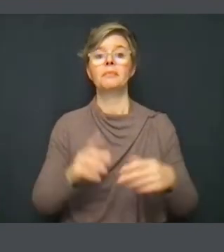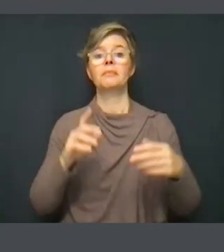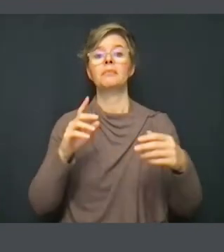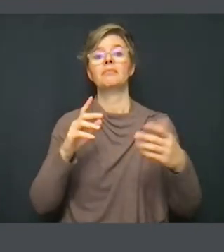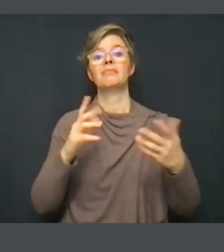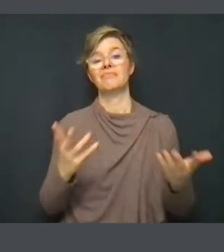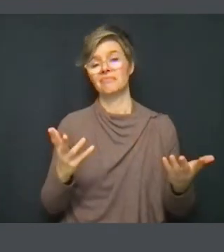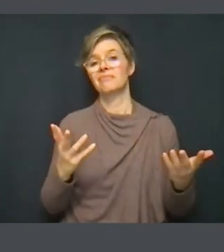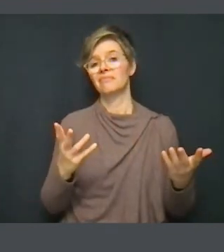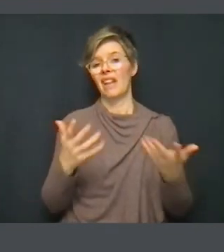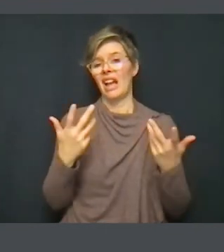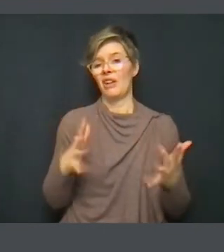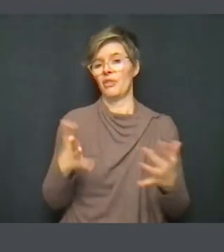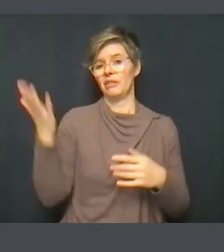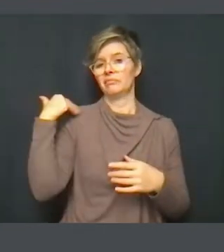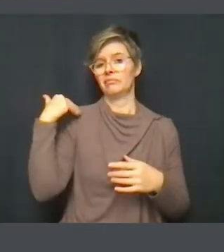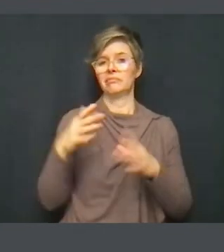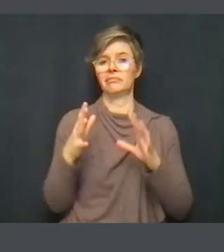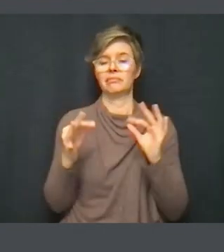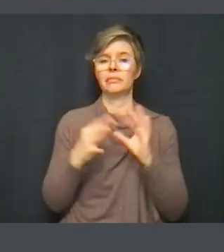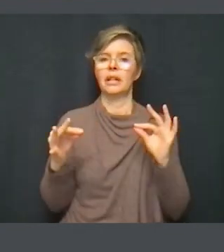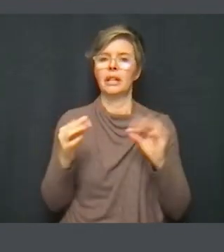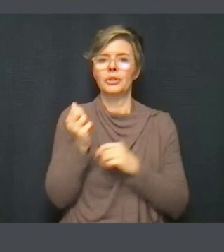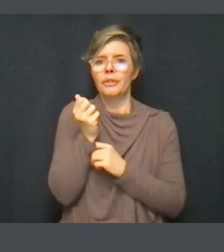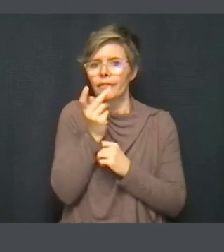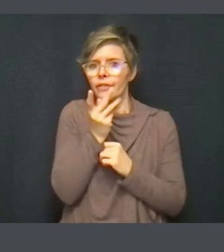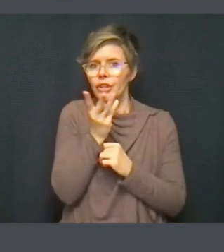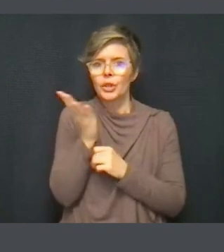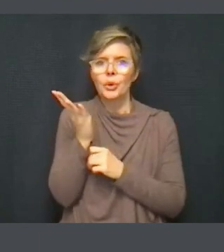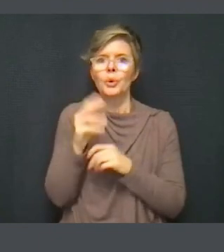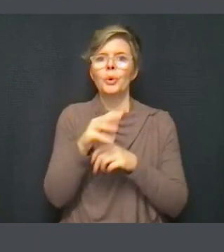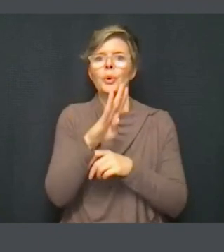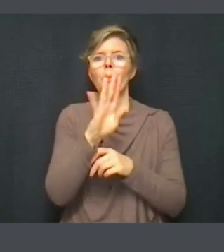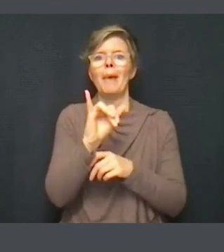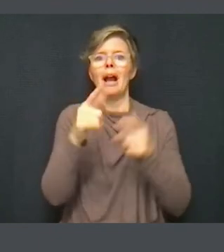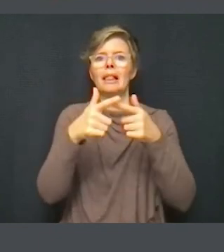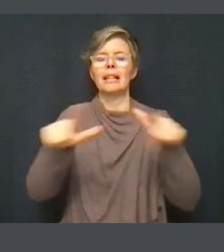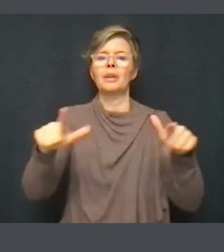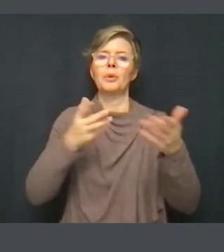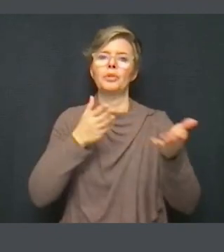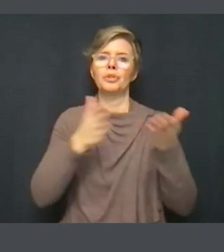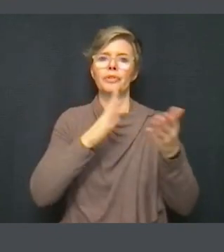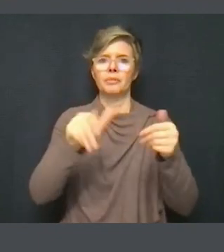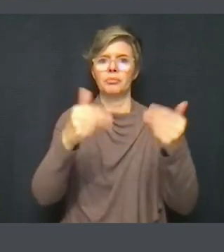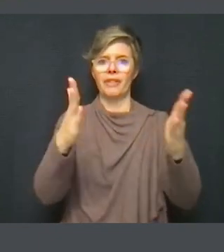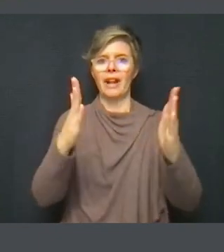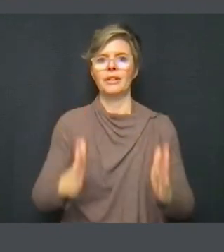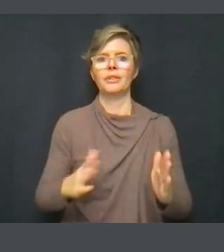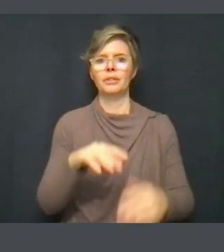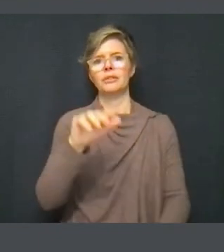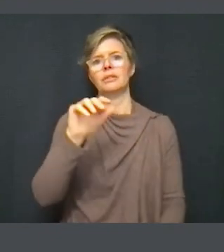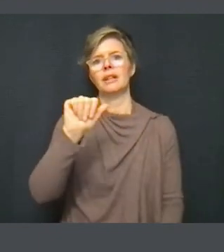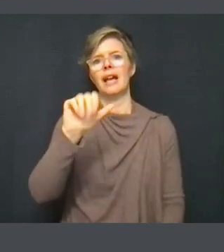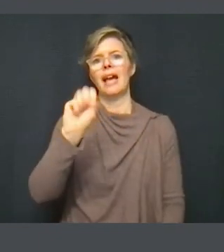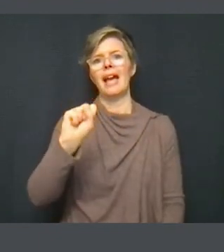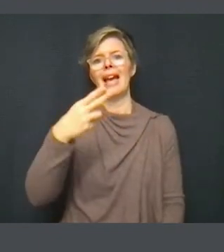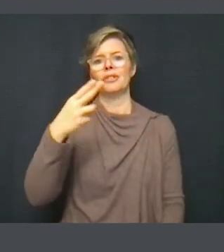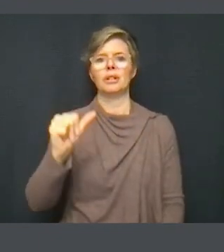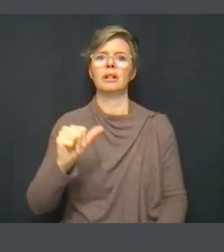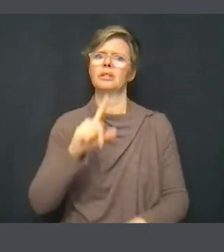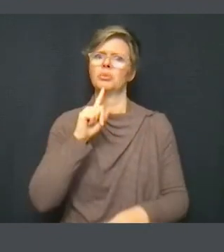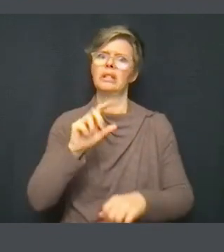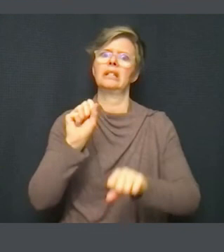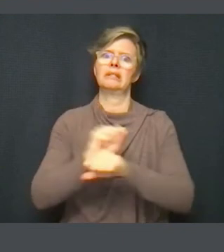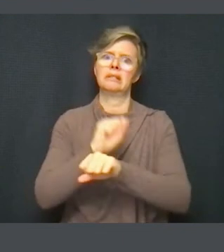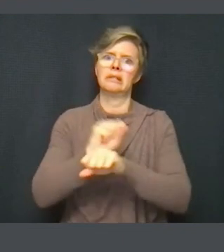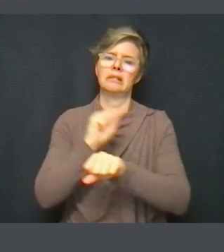Again, I've talked about this before, but there's very few bilingual service providers, and ASHA knows this is important. They're making all kinds of efforts to really recruit